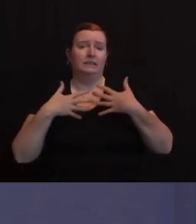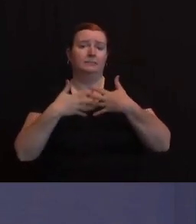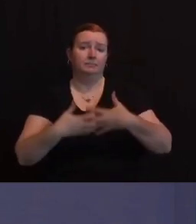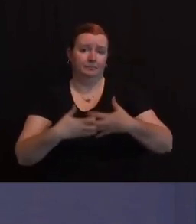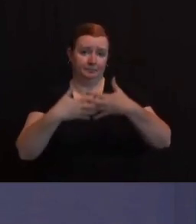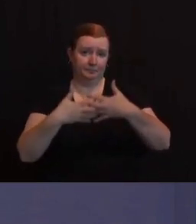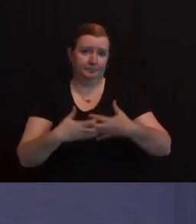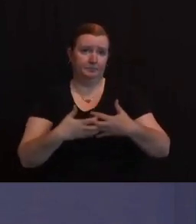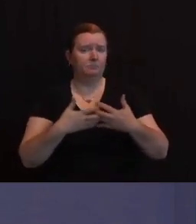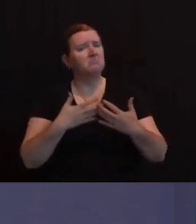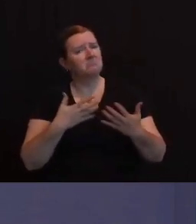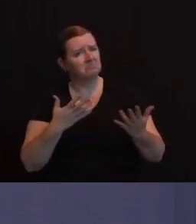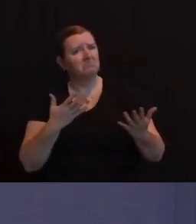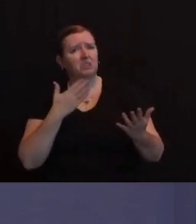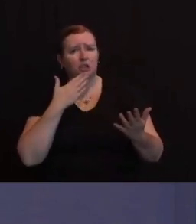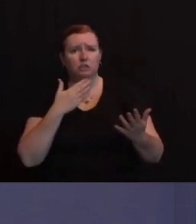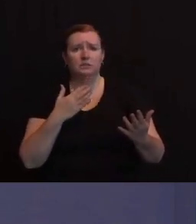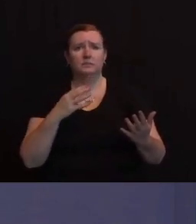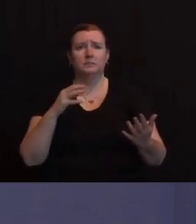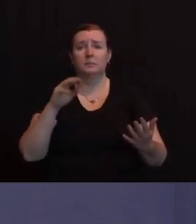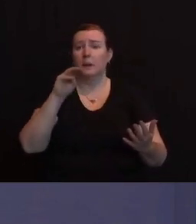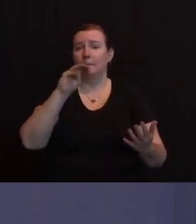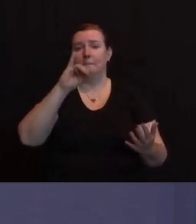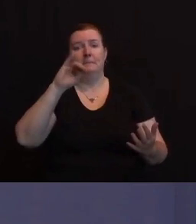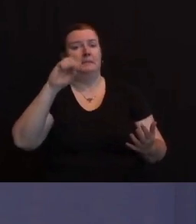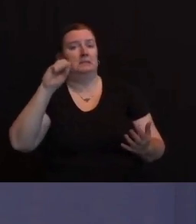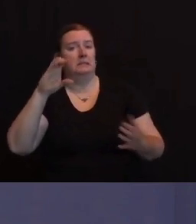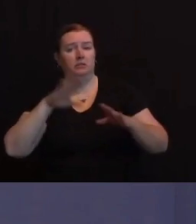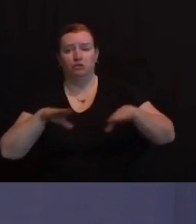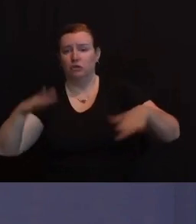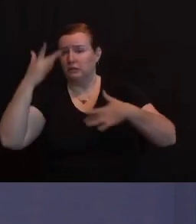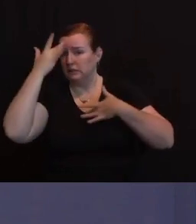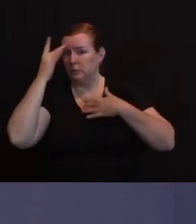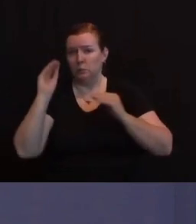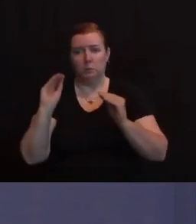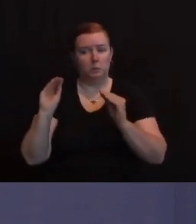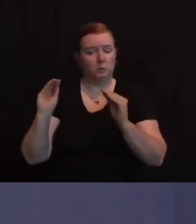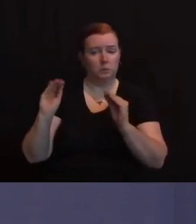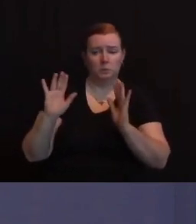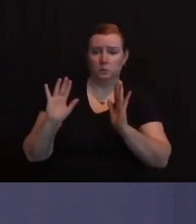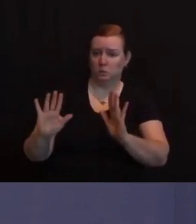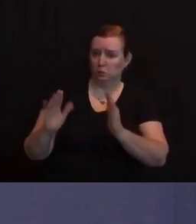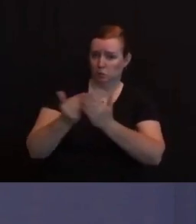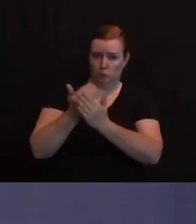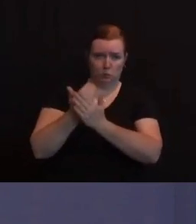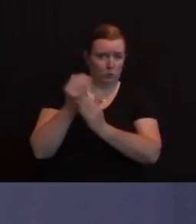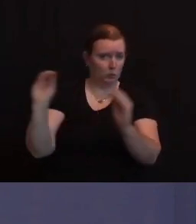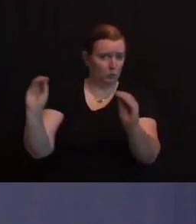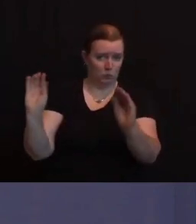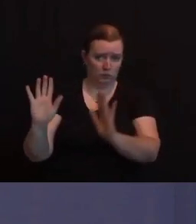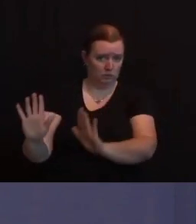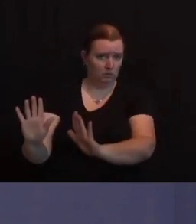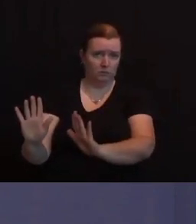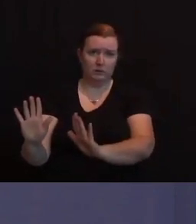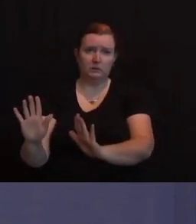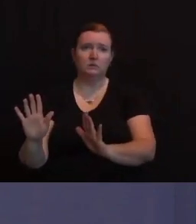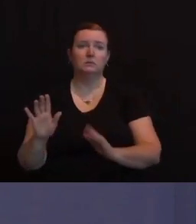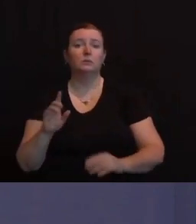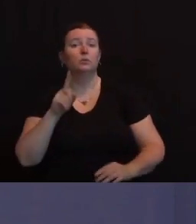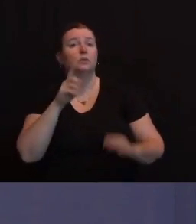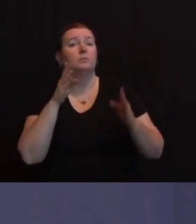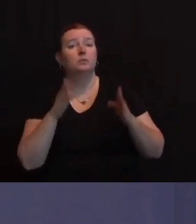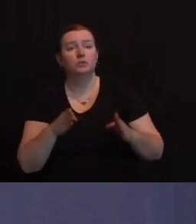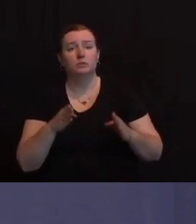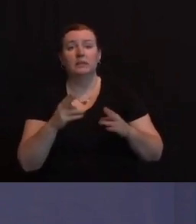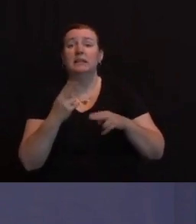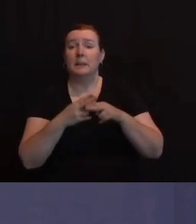cases of multi-system inflammatory syndrome in children. One previous report was removed from the total